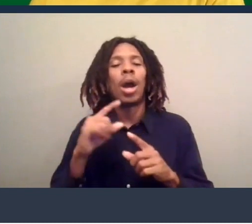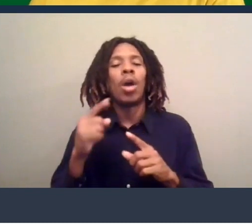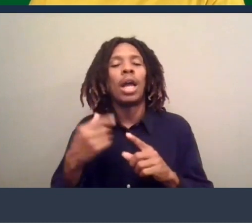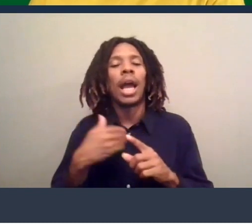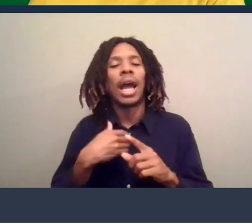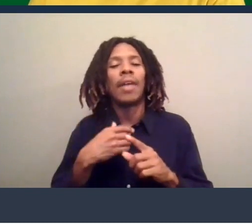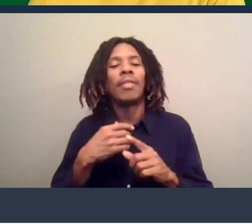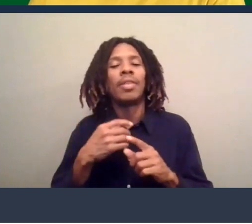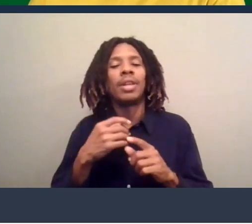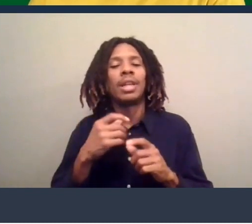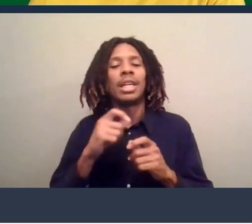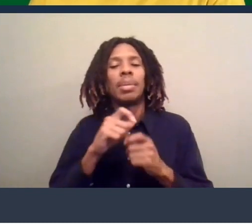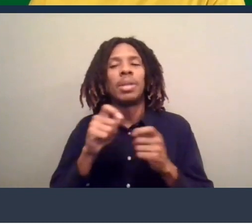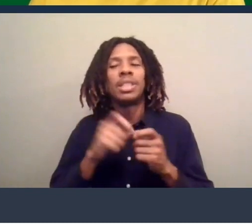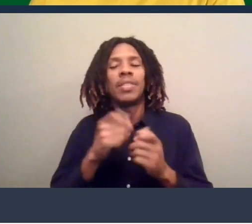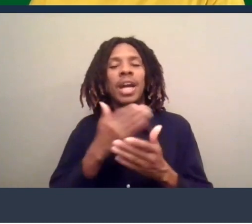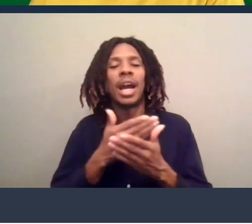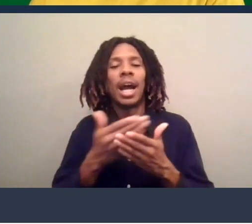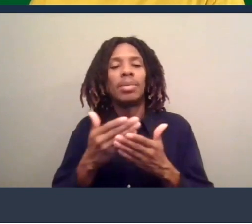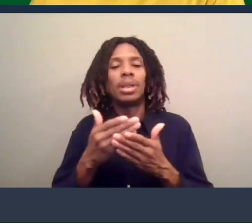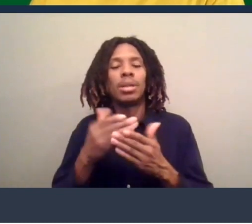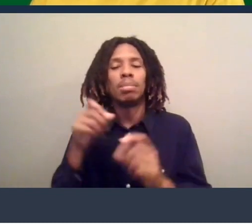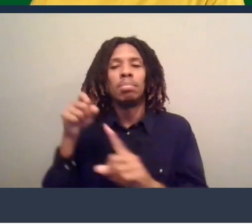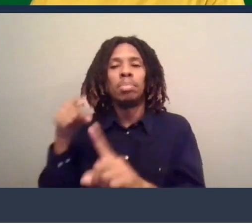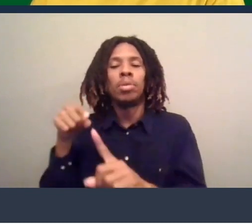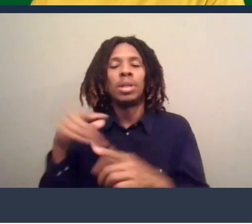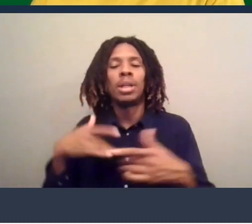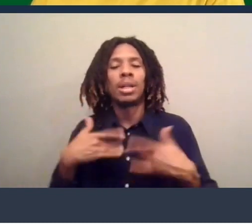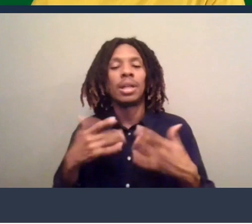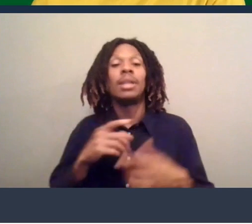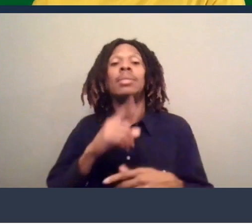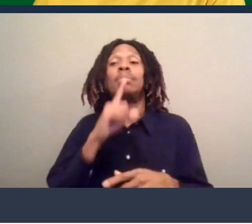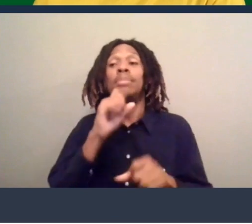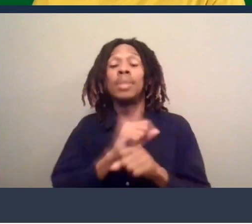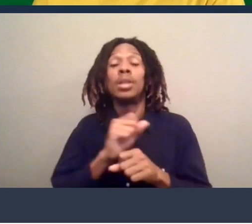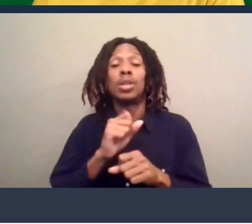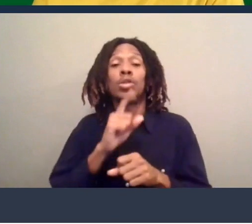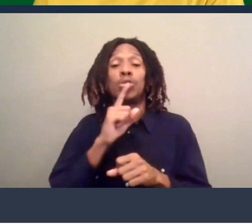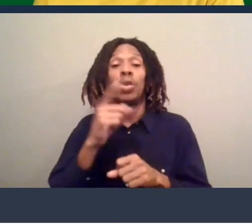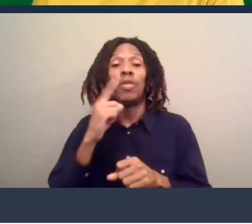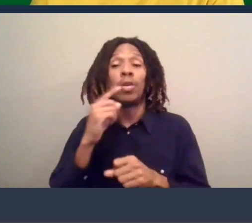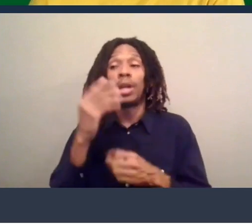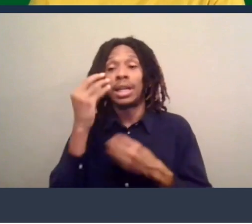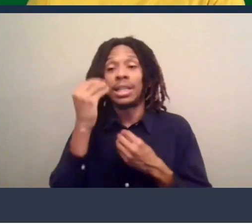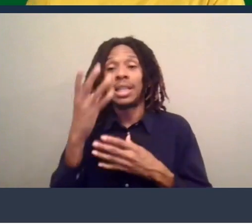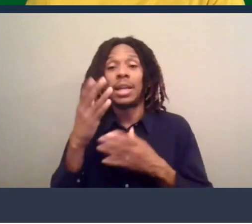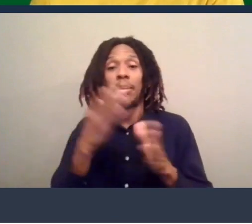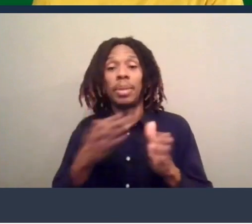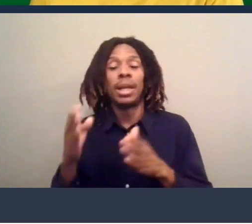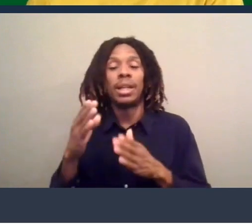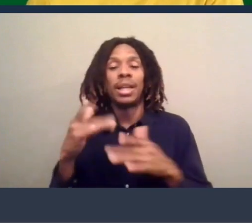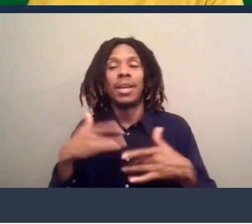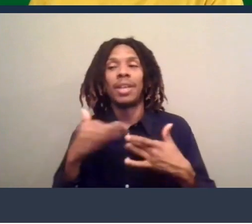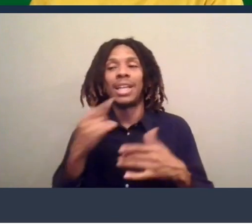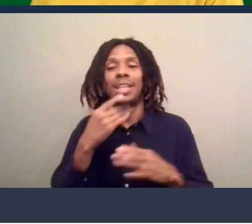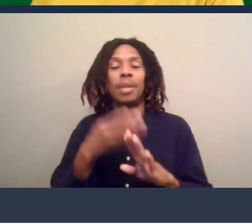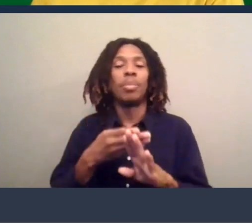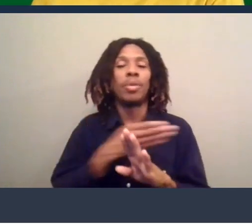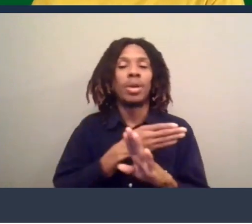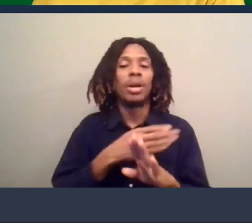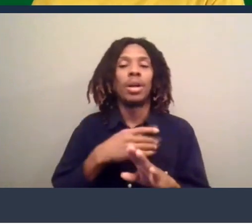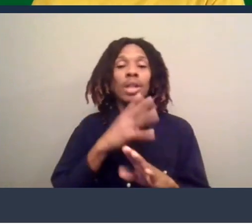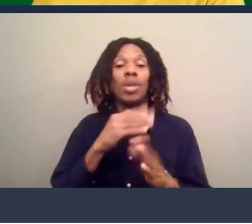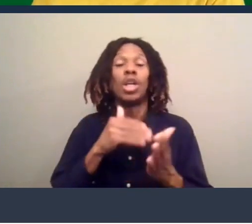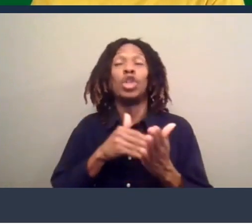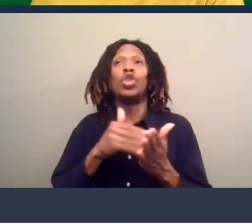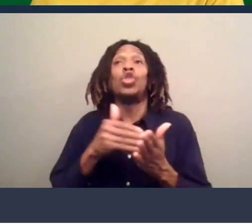fire these events for my, and this is especially true for data plane events where, you know, like I just said before, like when we're talking trillions,